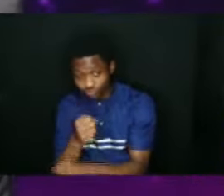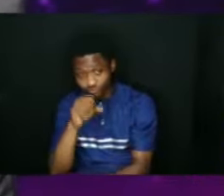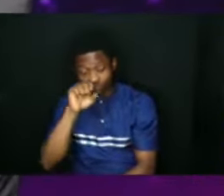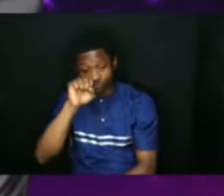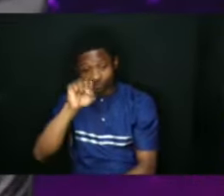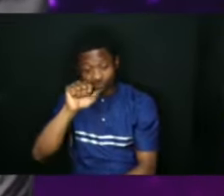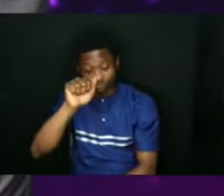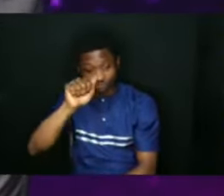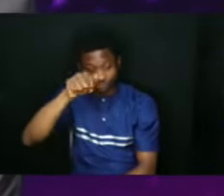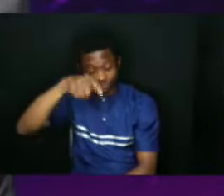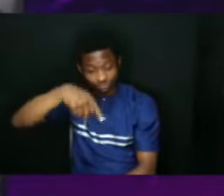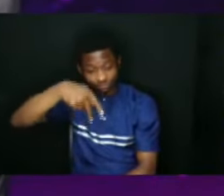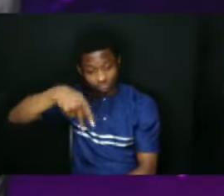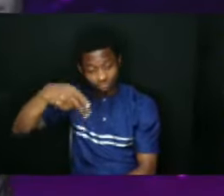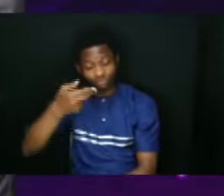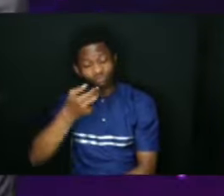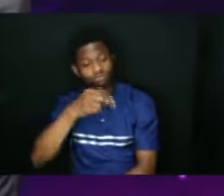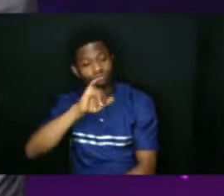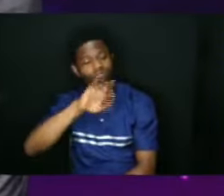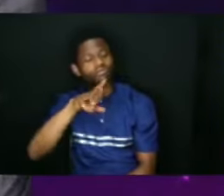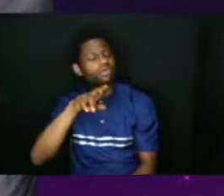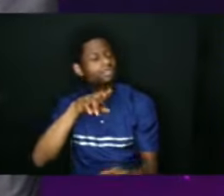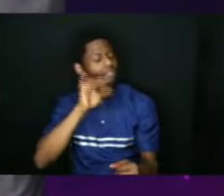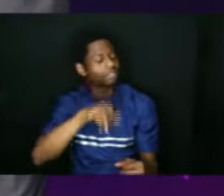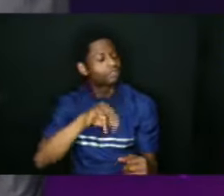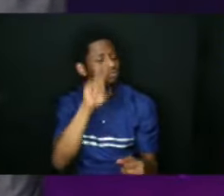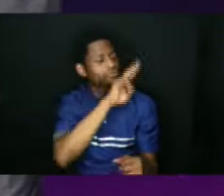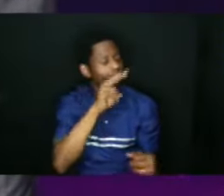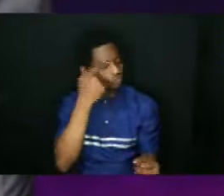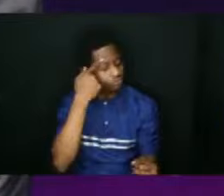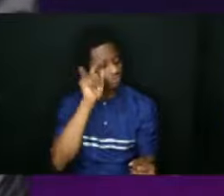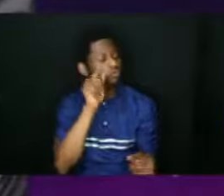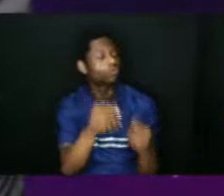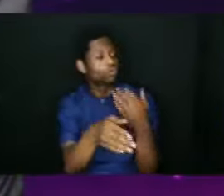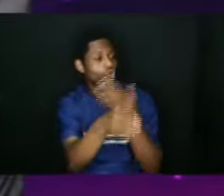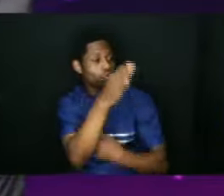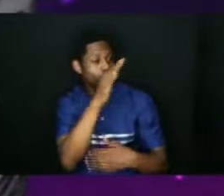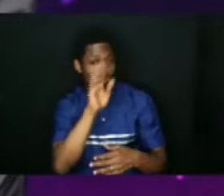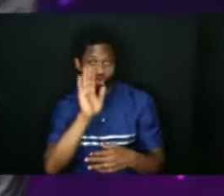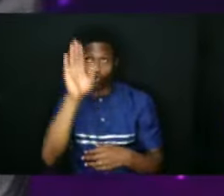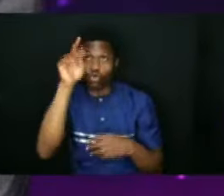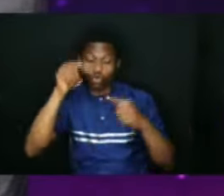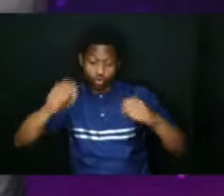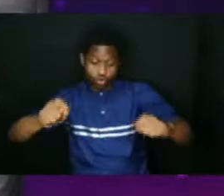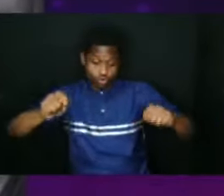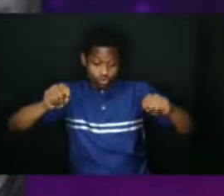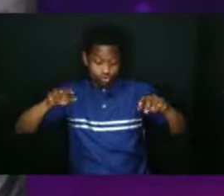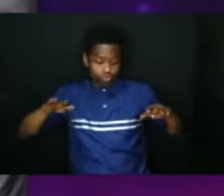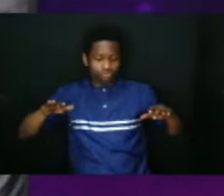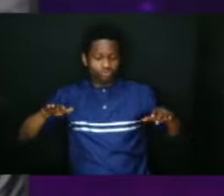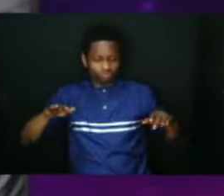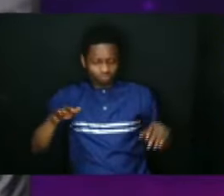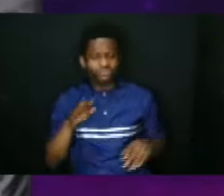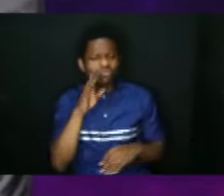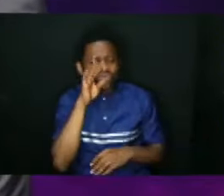Sapphire is transparently rich blue.